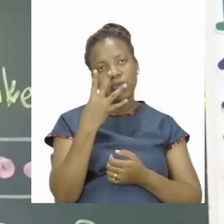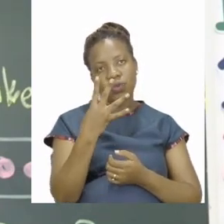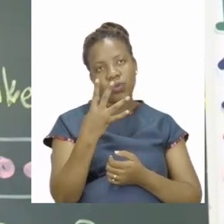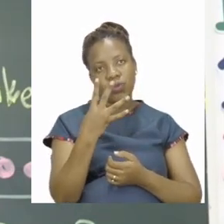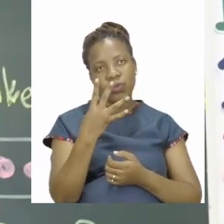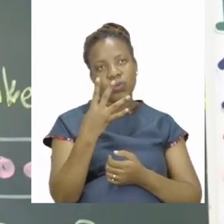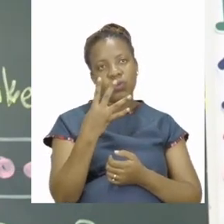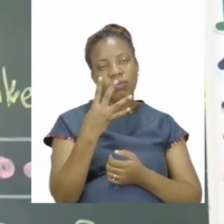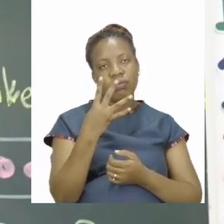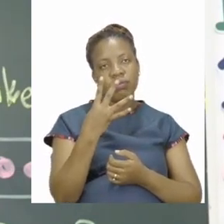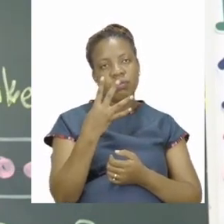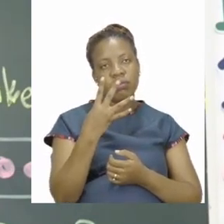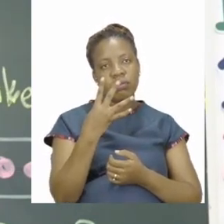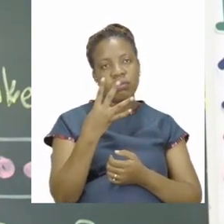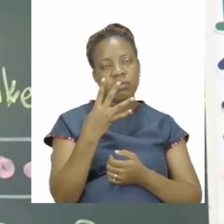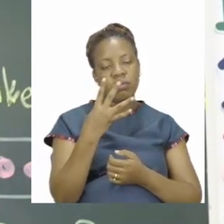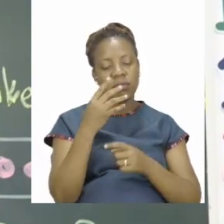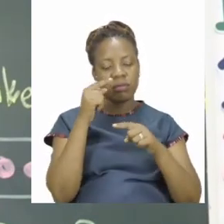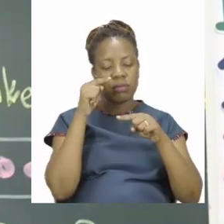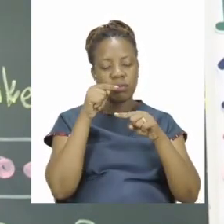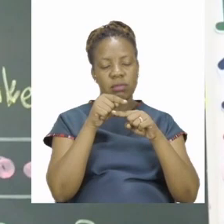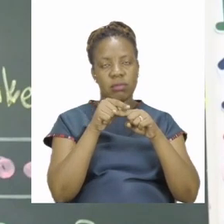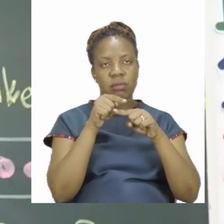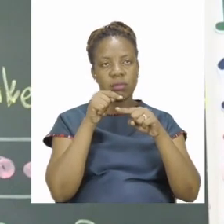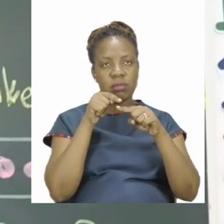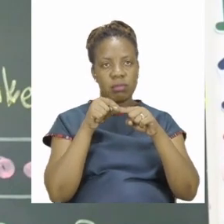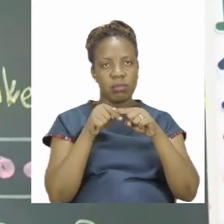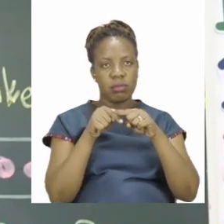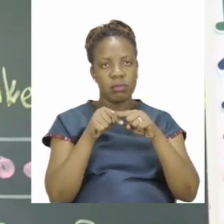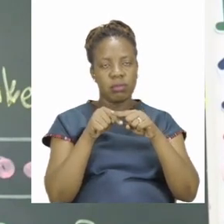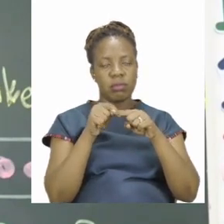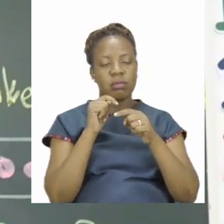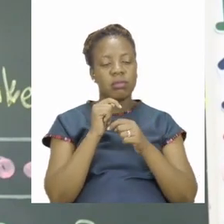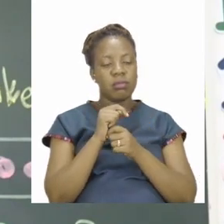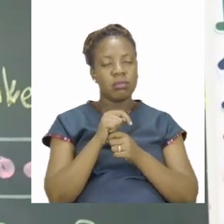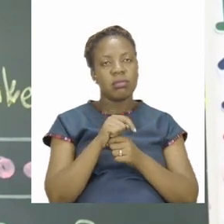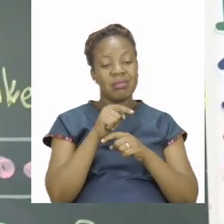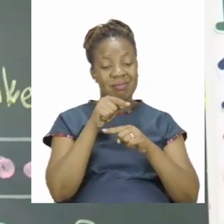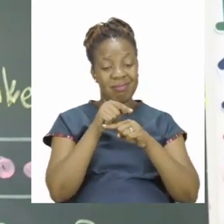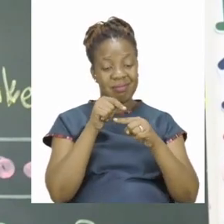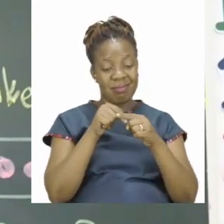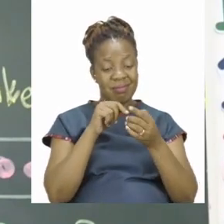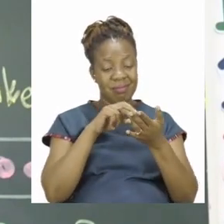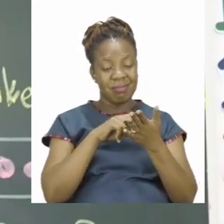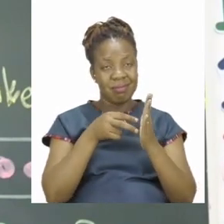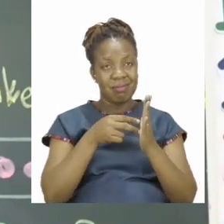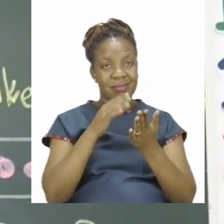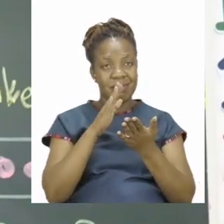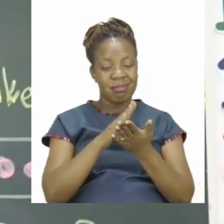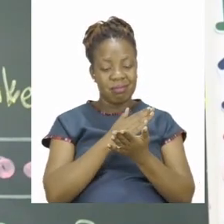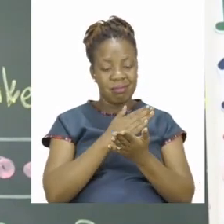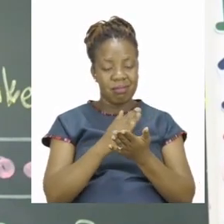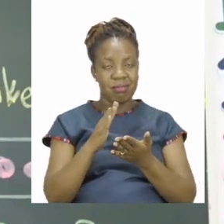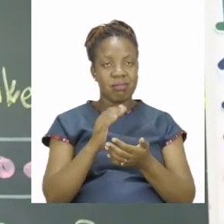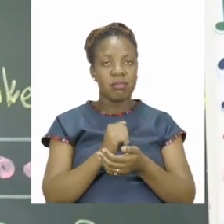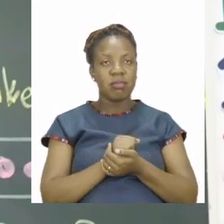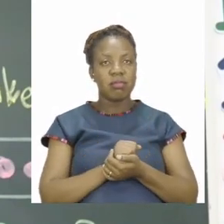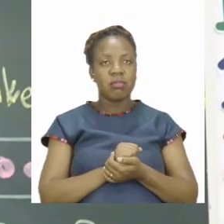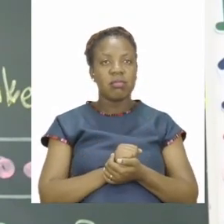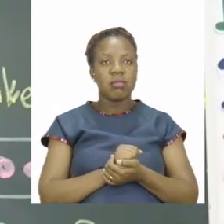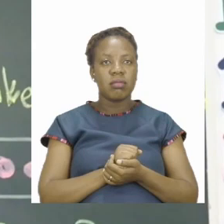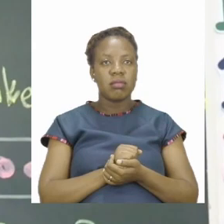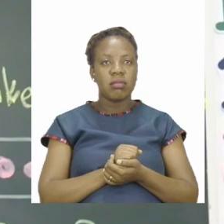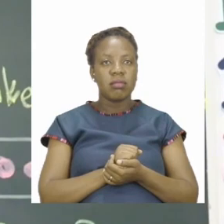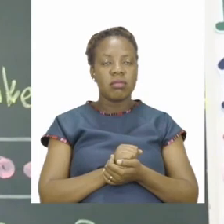had to divide, which is to share. So we use our division sign, which is a dot, a